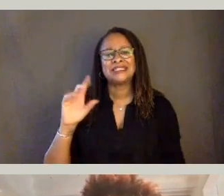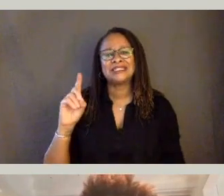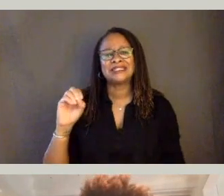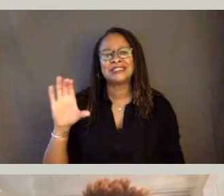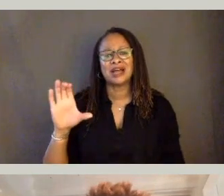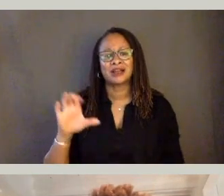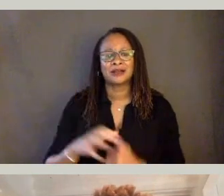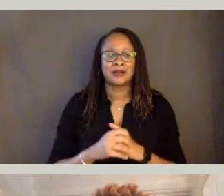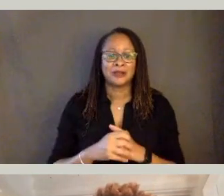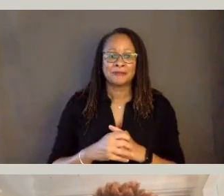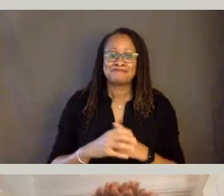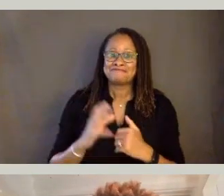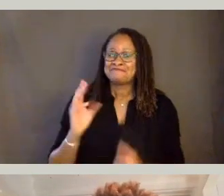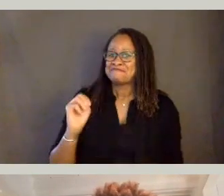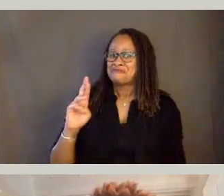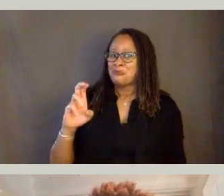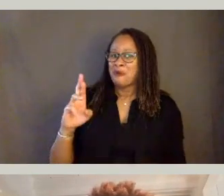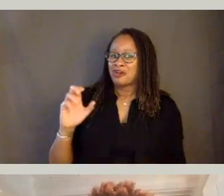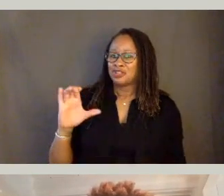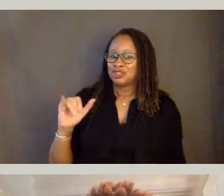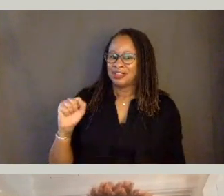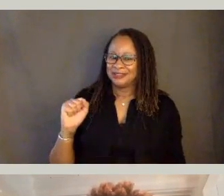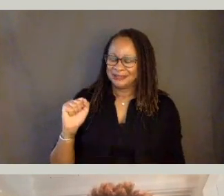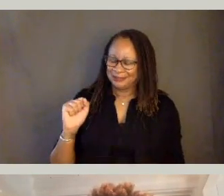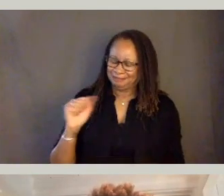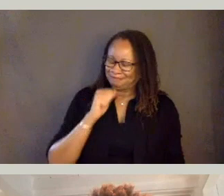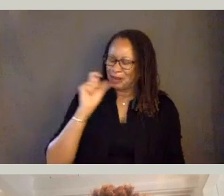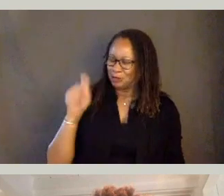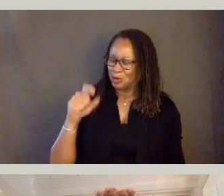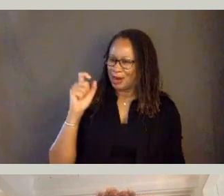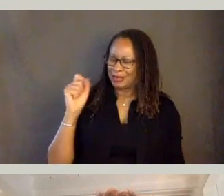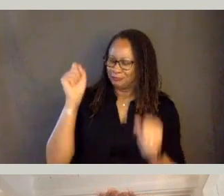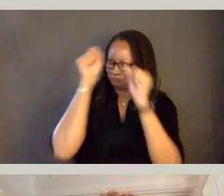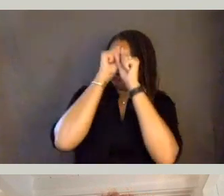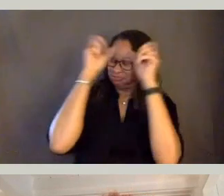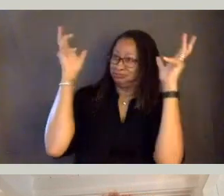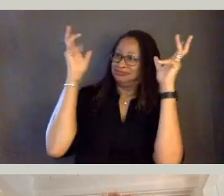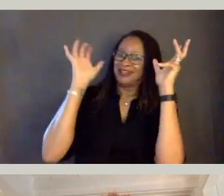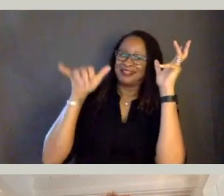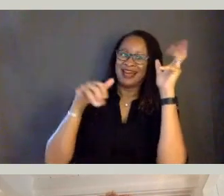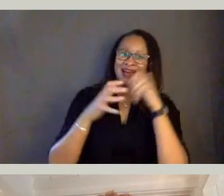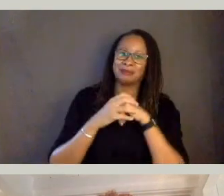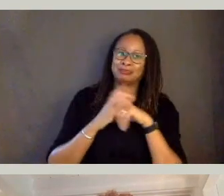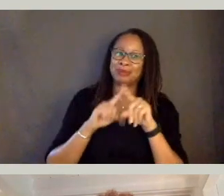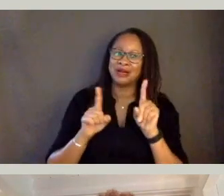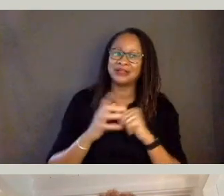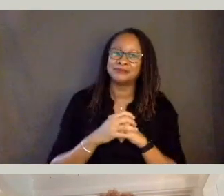I'm not sure I can paint a picture. I think,